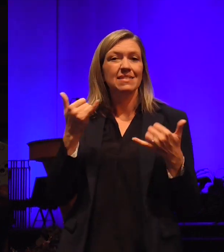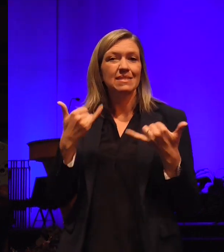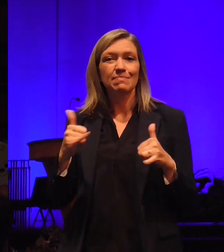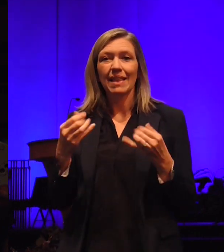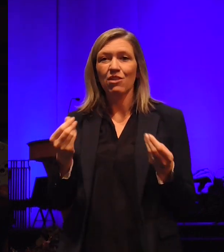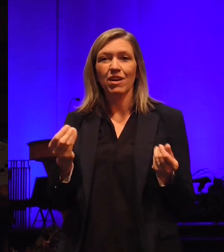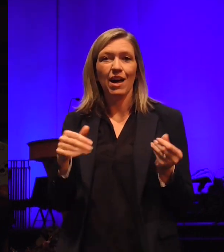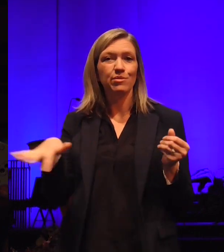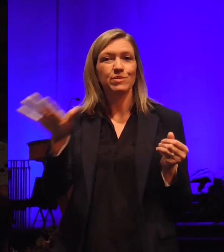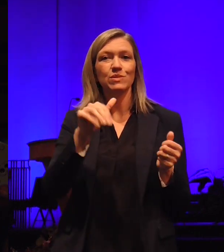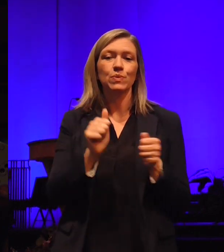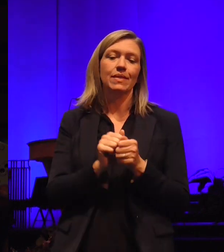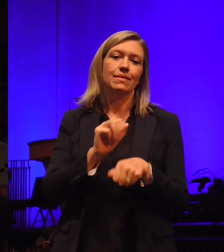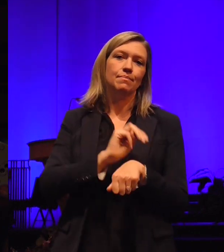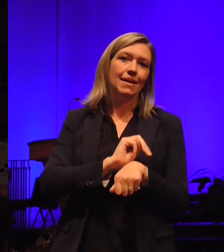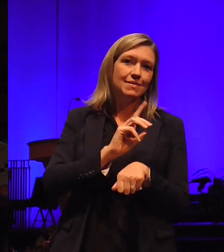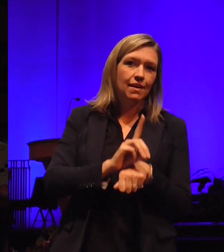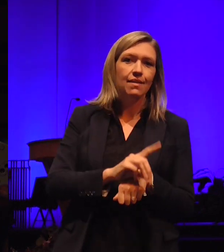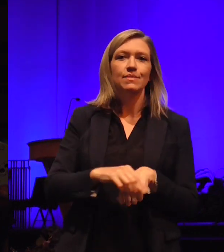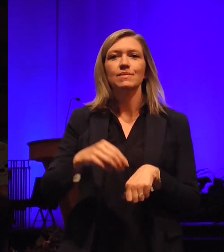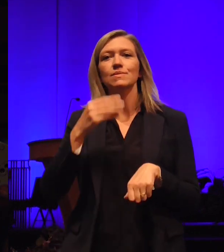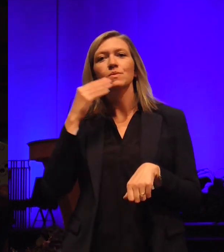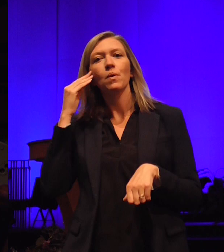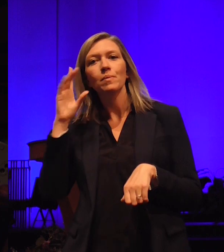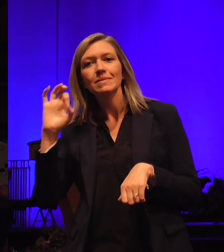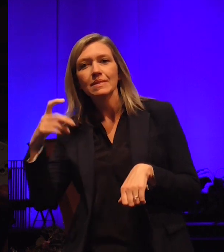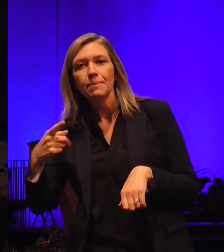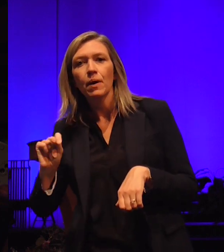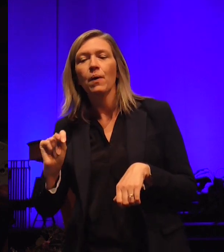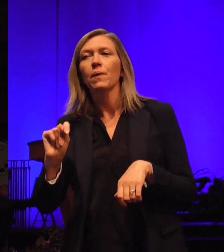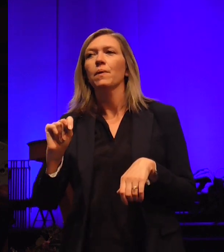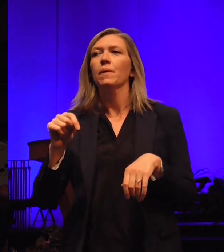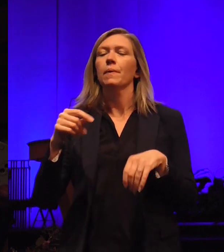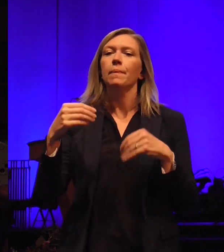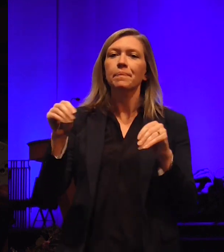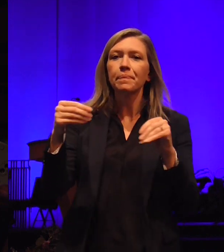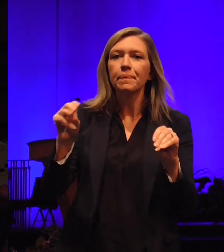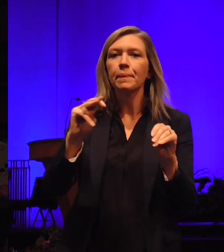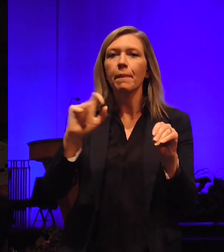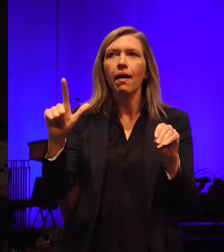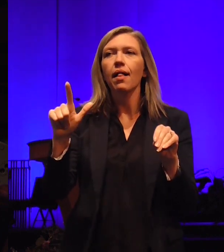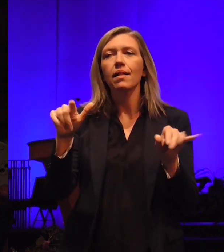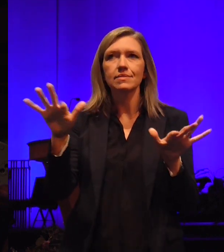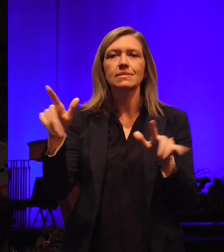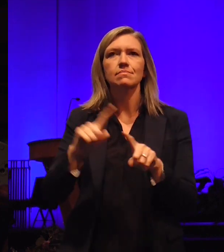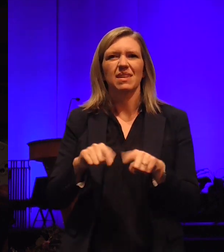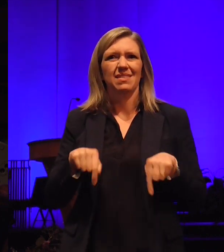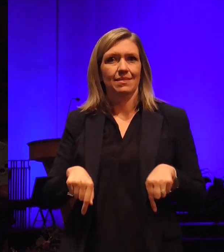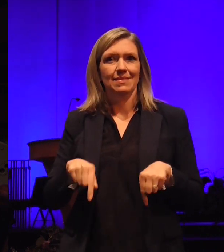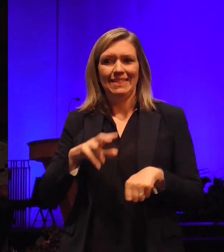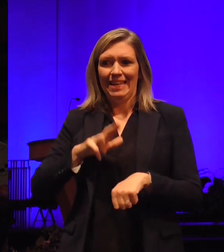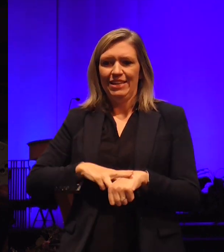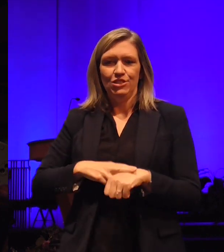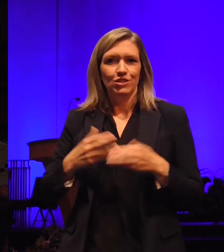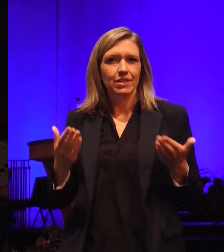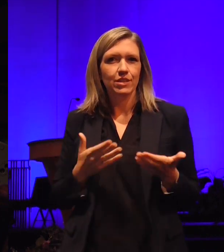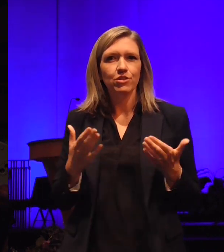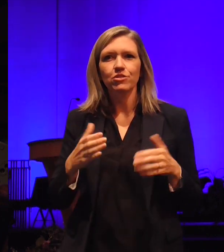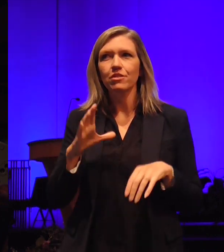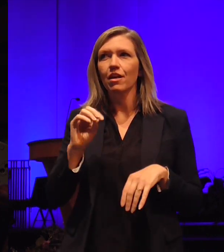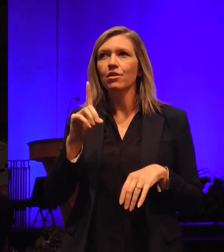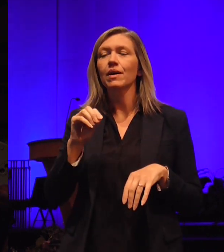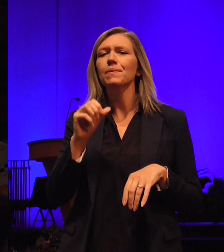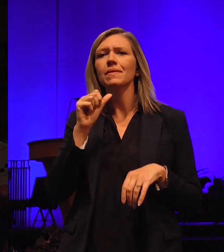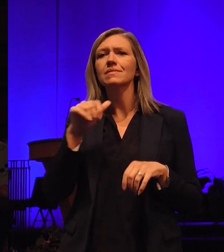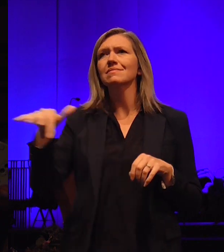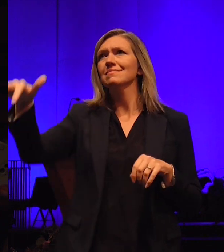with McDonald's and Home Depots and mini malls and all of that. And I love the nature here in Colorado, not because it's just all around us, but